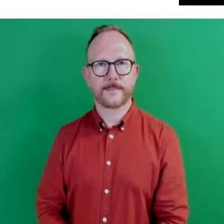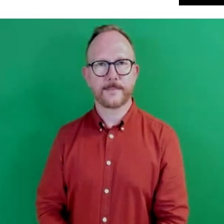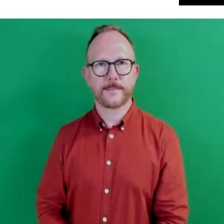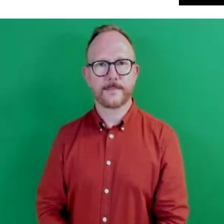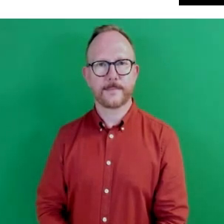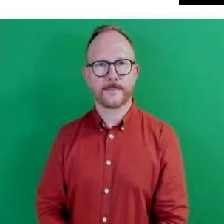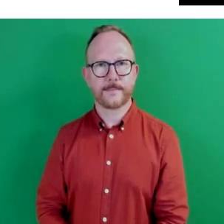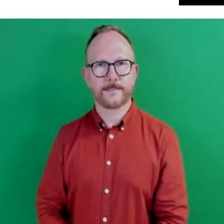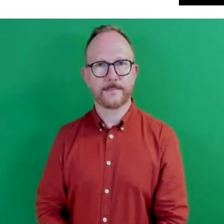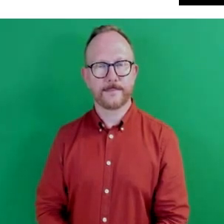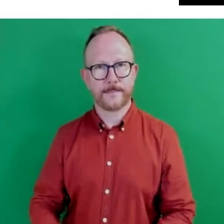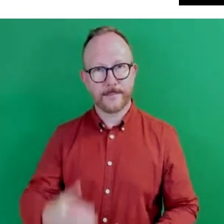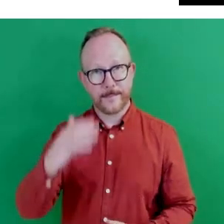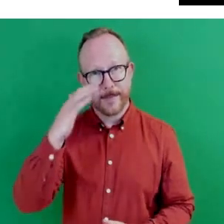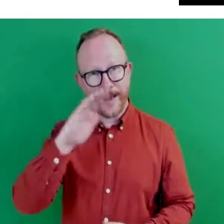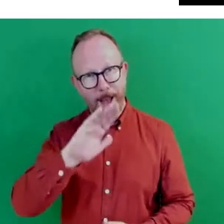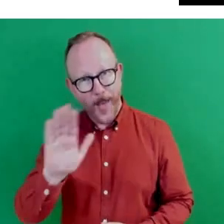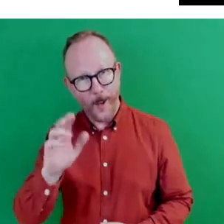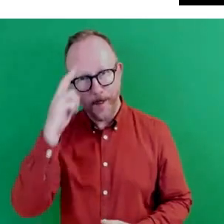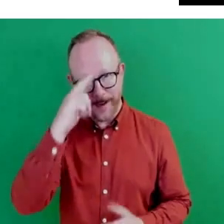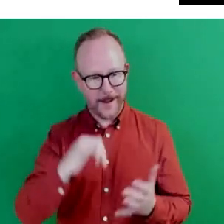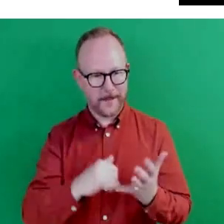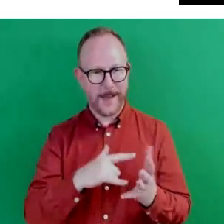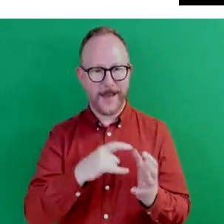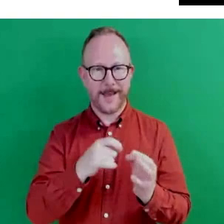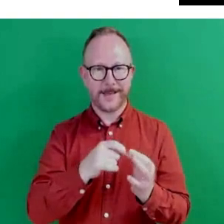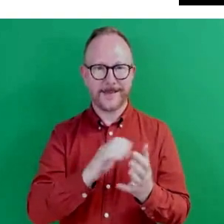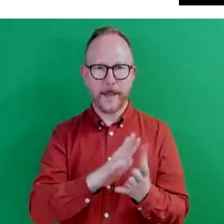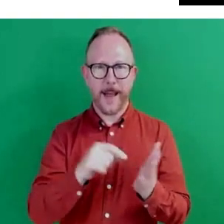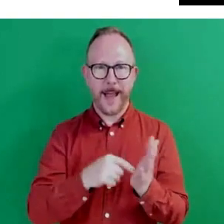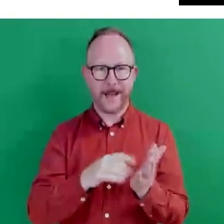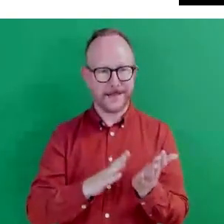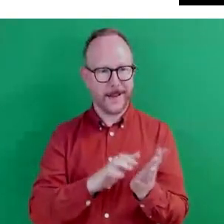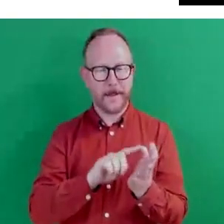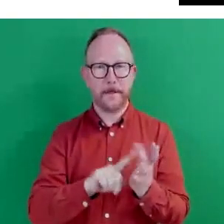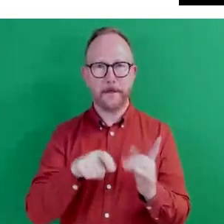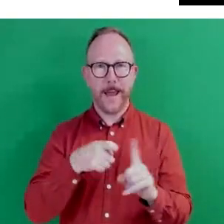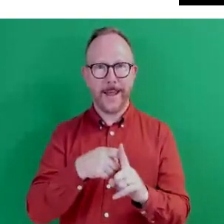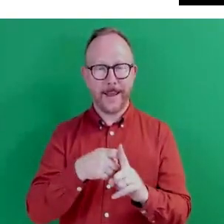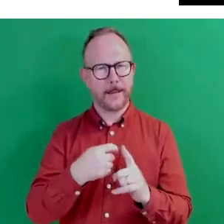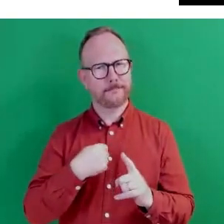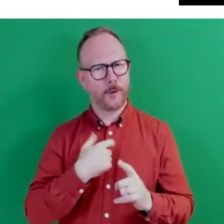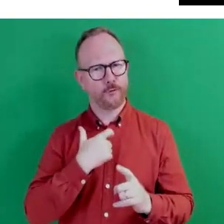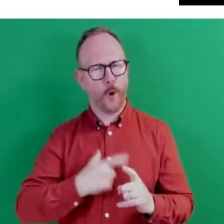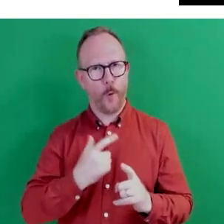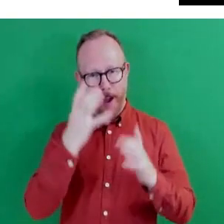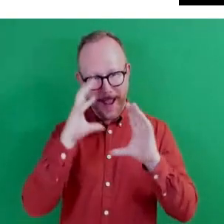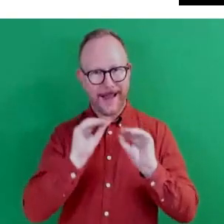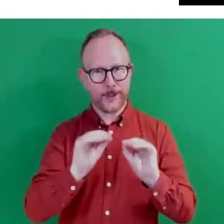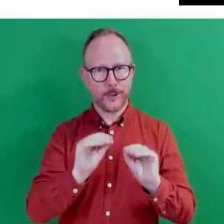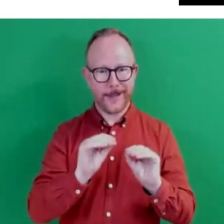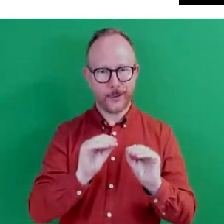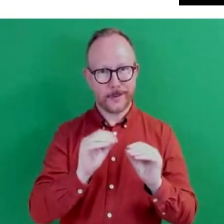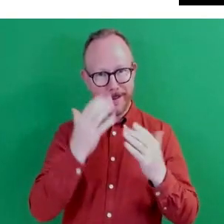Hello, my name is Sabhat Malik, and I am an Education Mental Health Practitioner. I work for